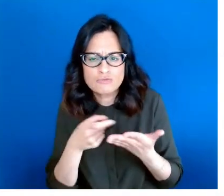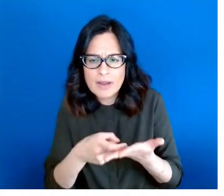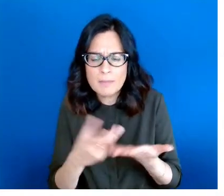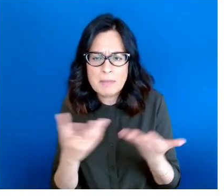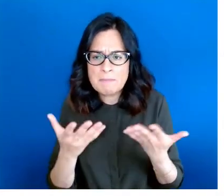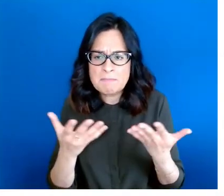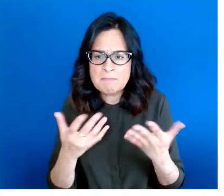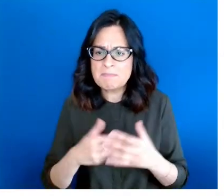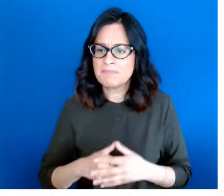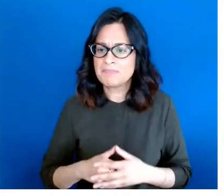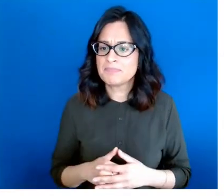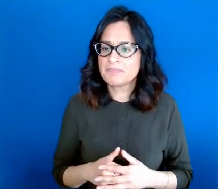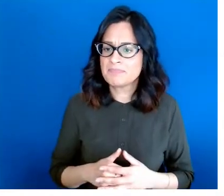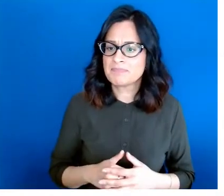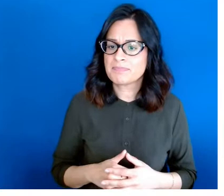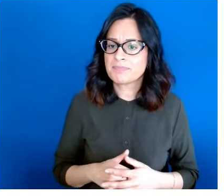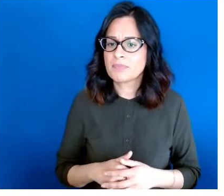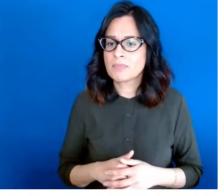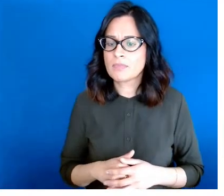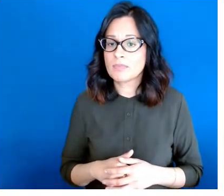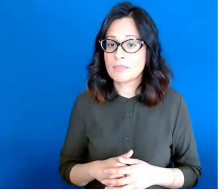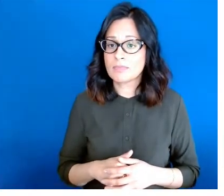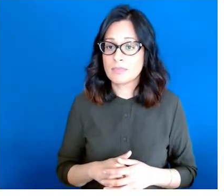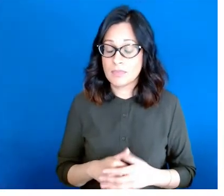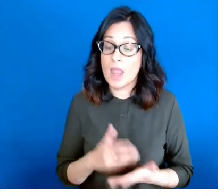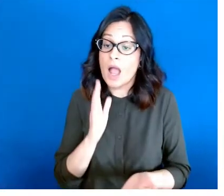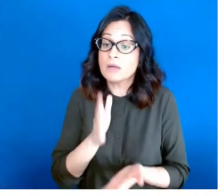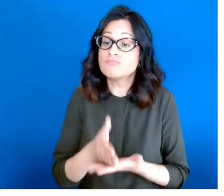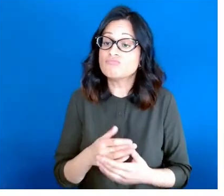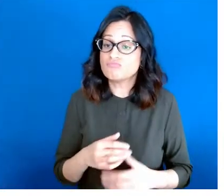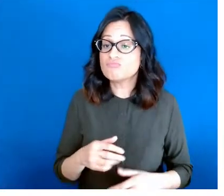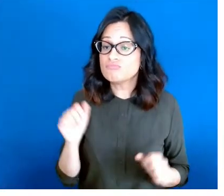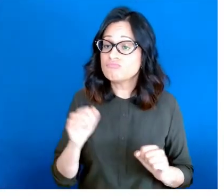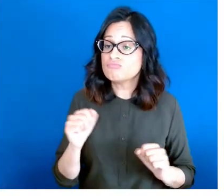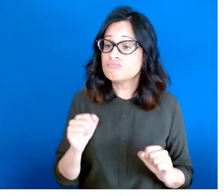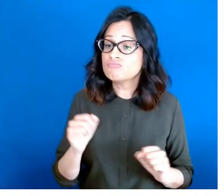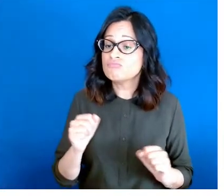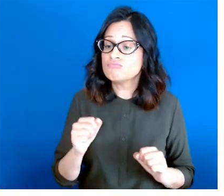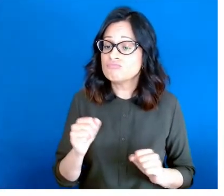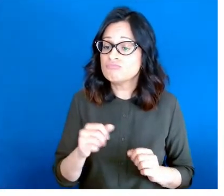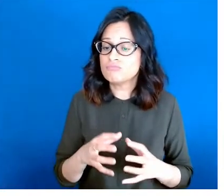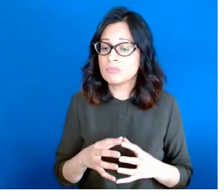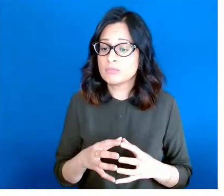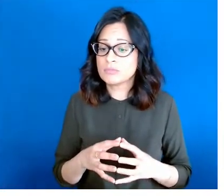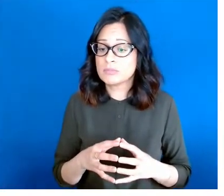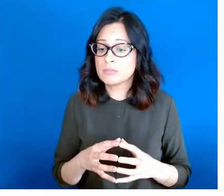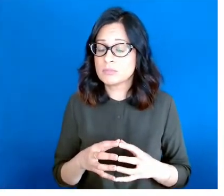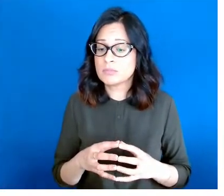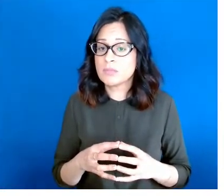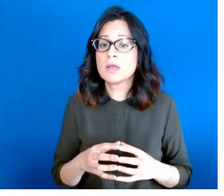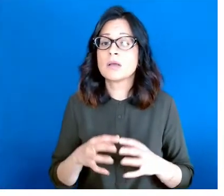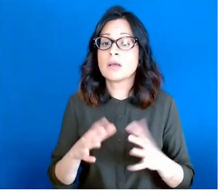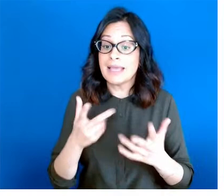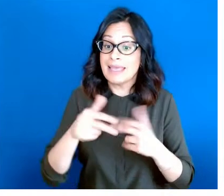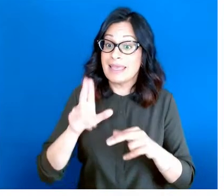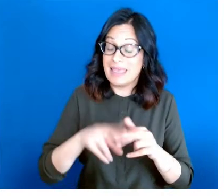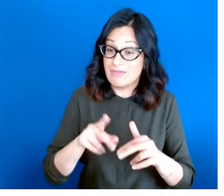So the answer is yes. So if people have a significant perennial allergic rhinitis,